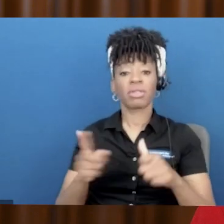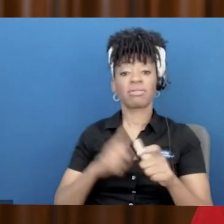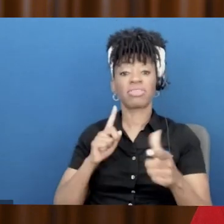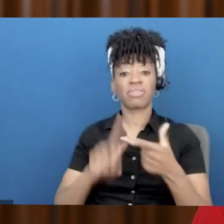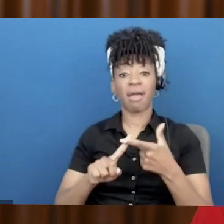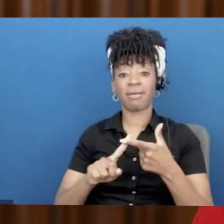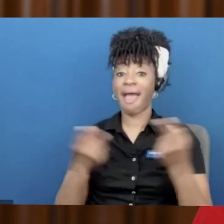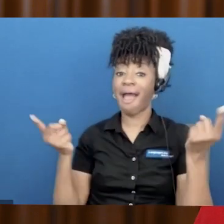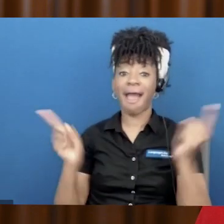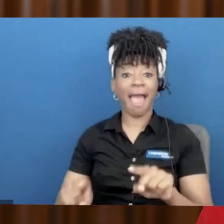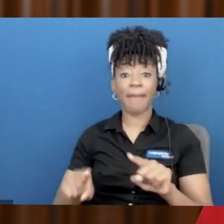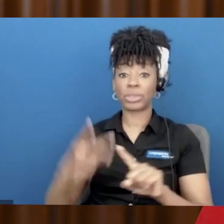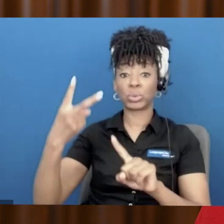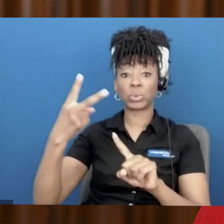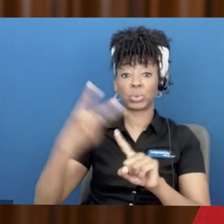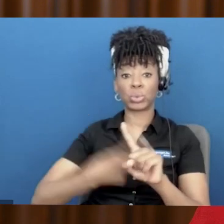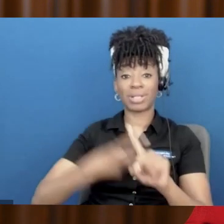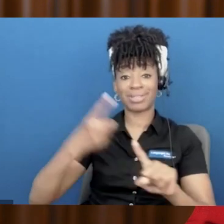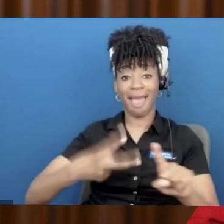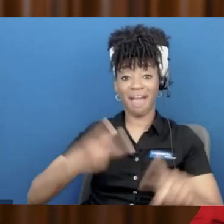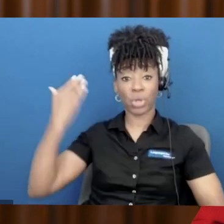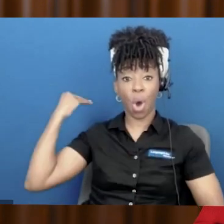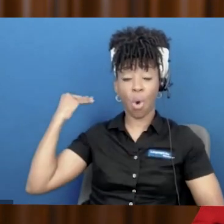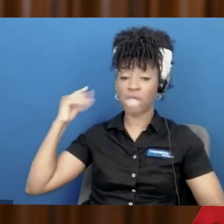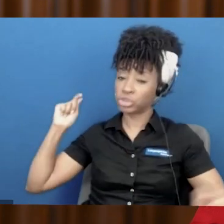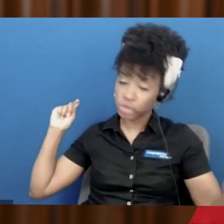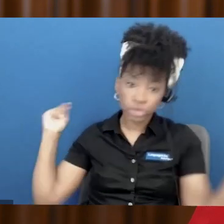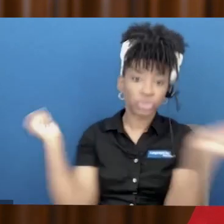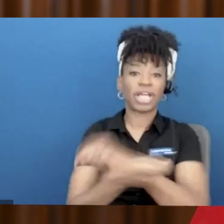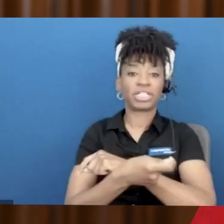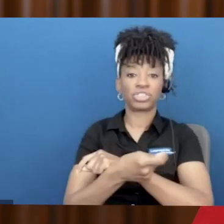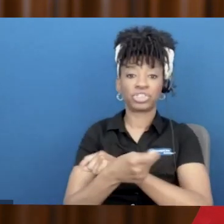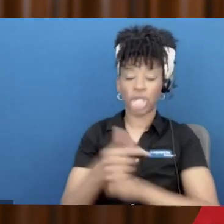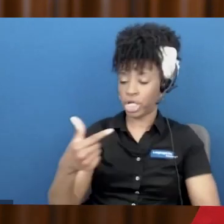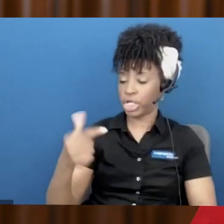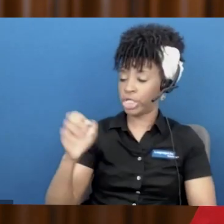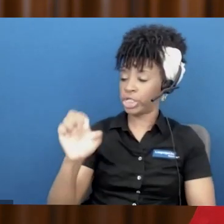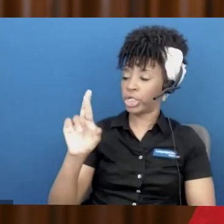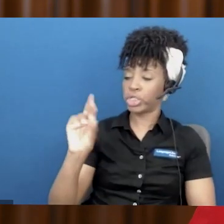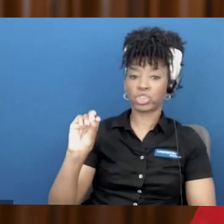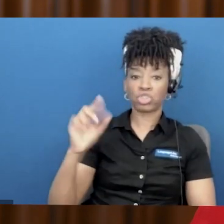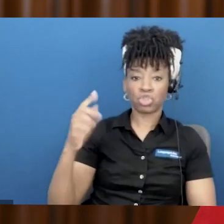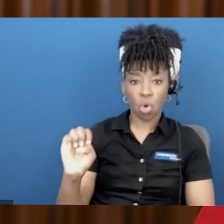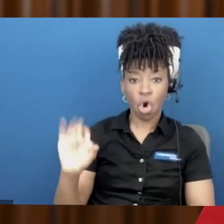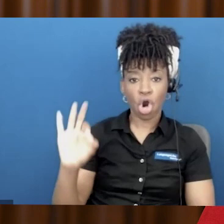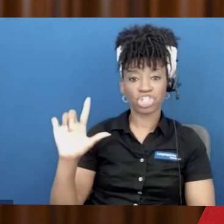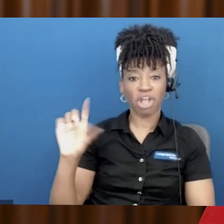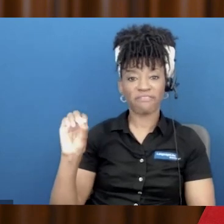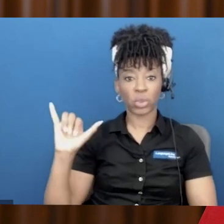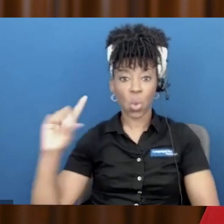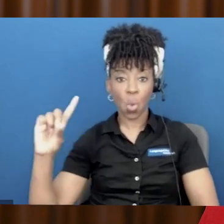ago, the world changed again. The murder of George Floyd by the Minneapolis Police Department, witnessed